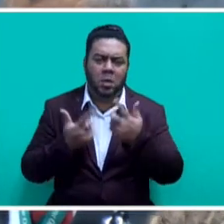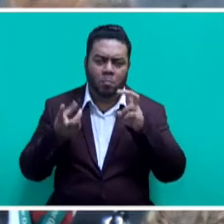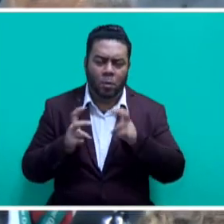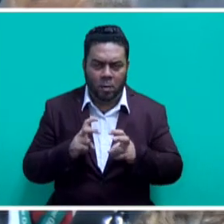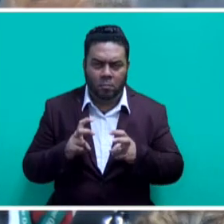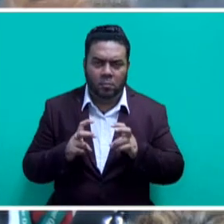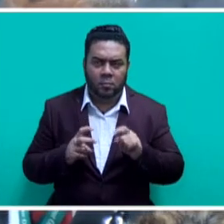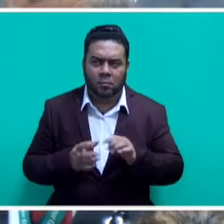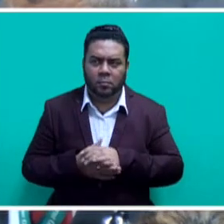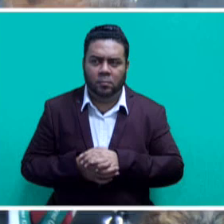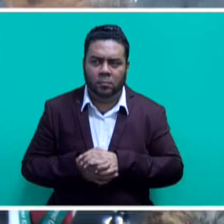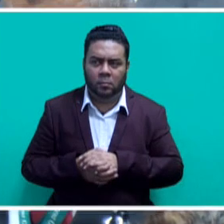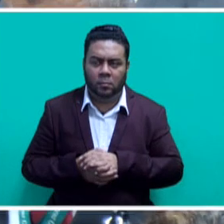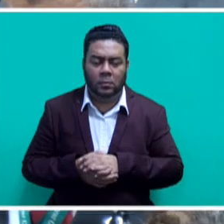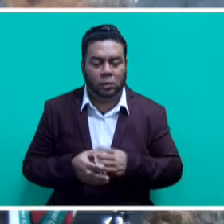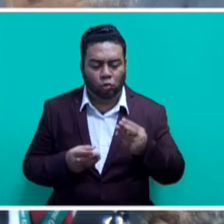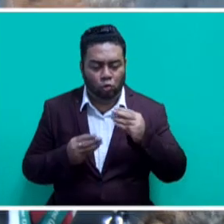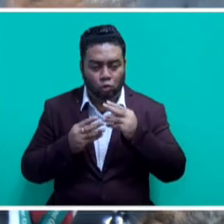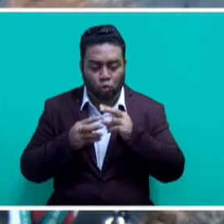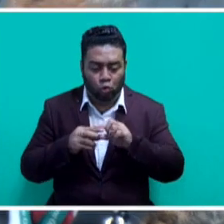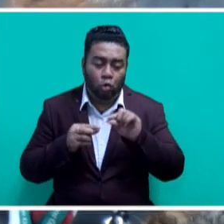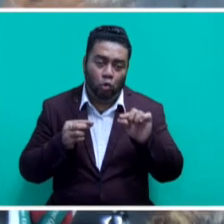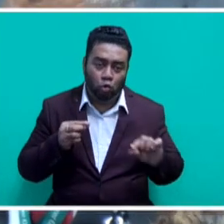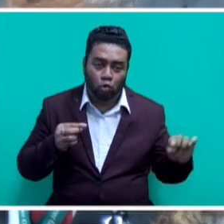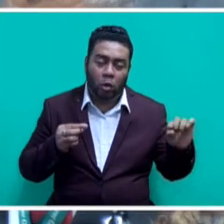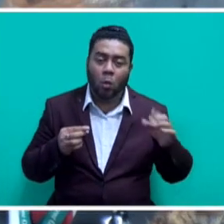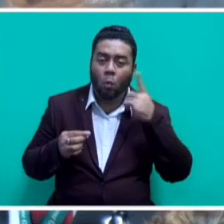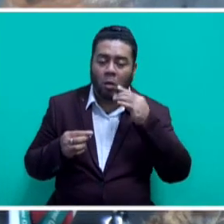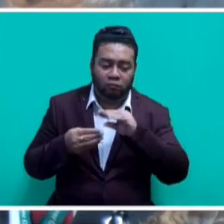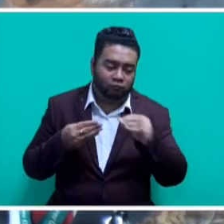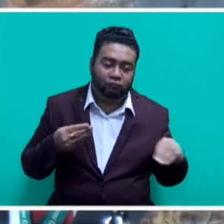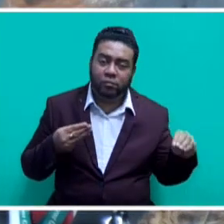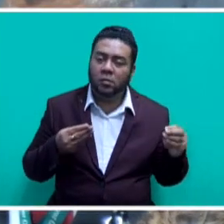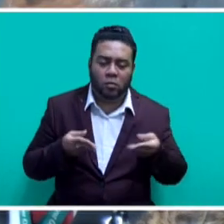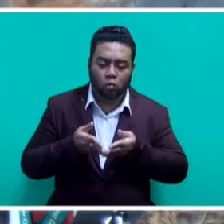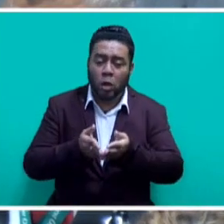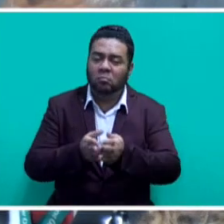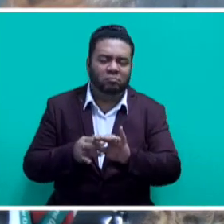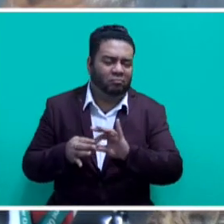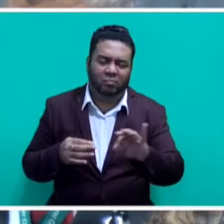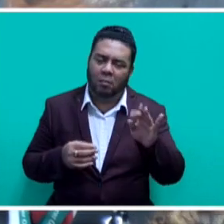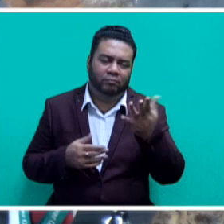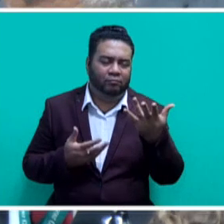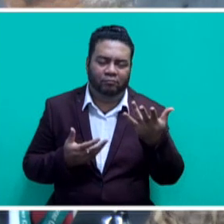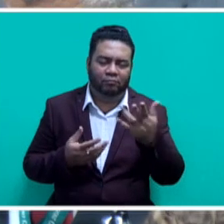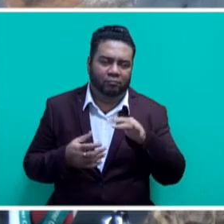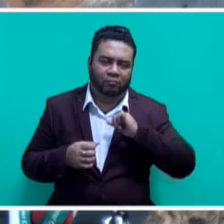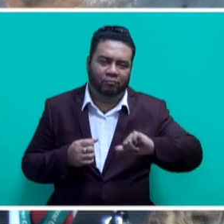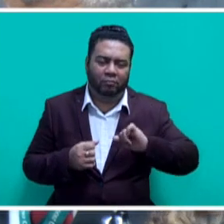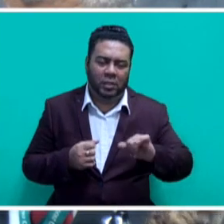industry. Drainage system in the sugarcane areas have been neglected for years or